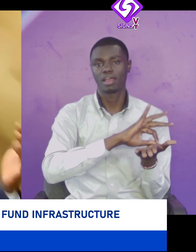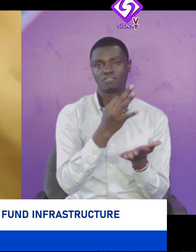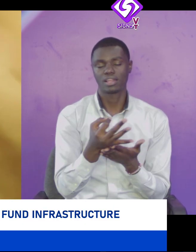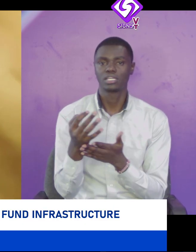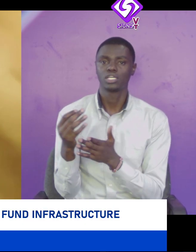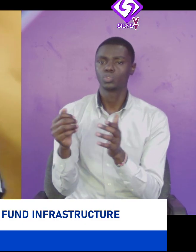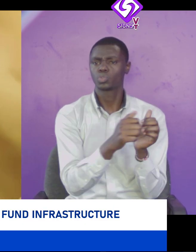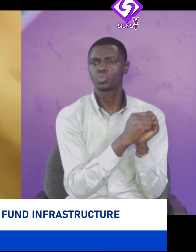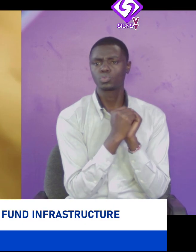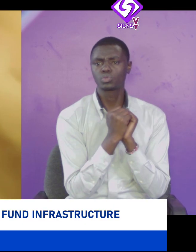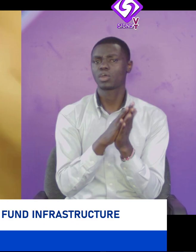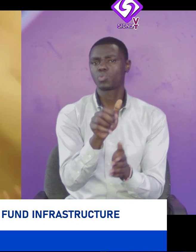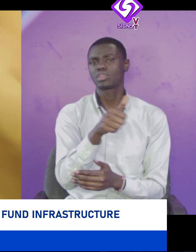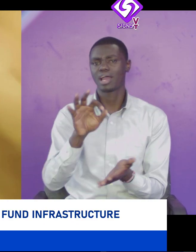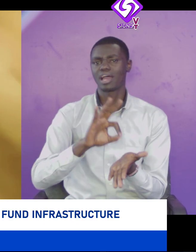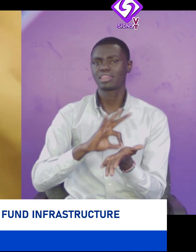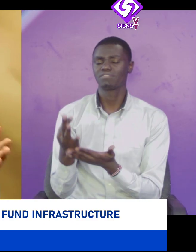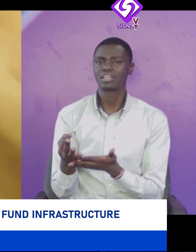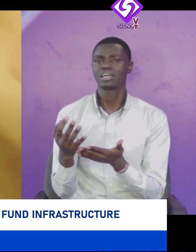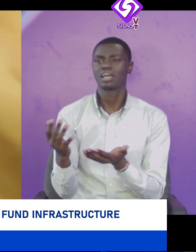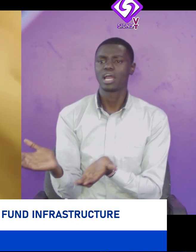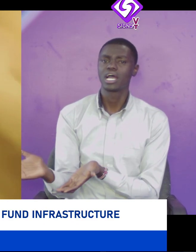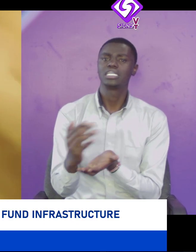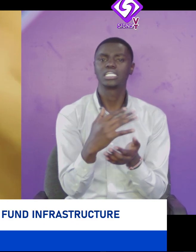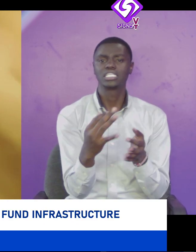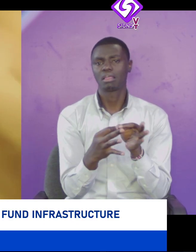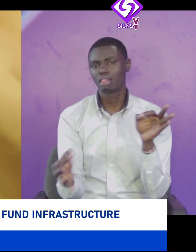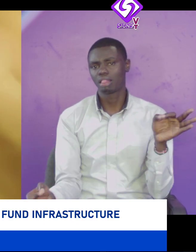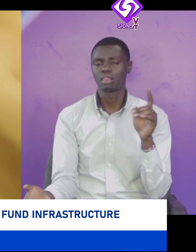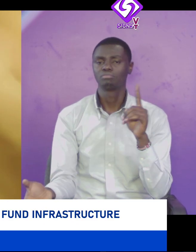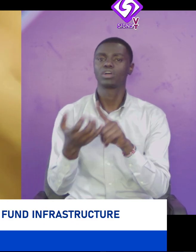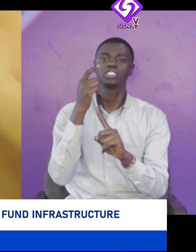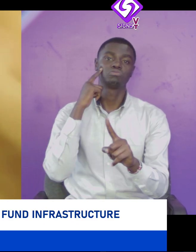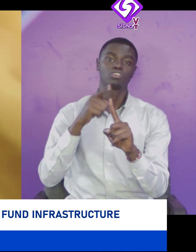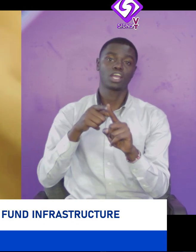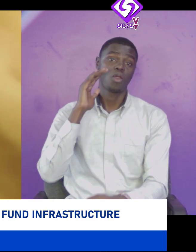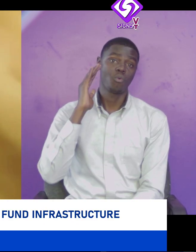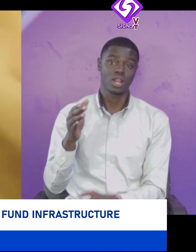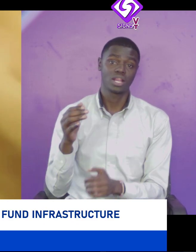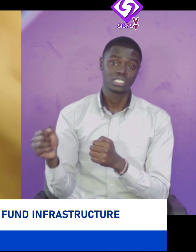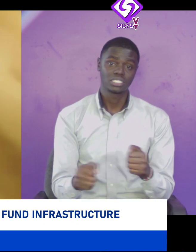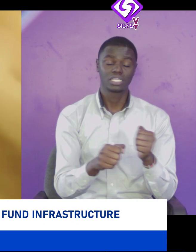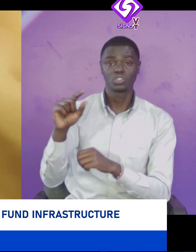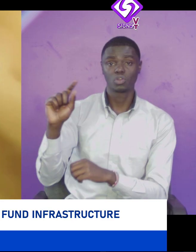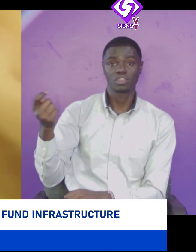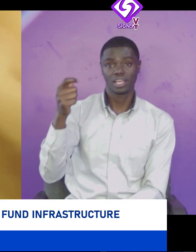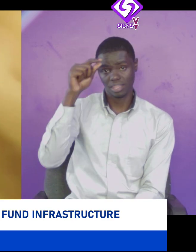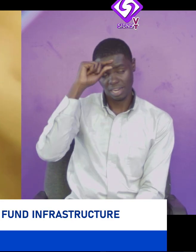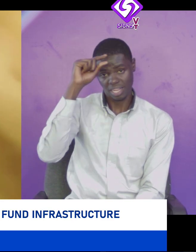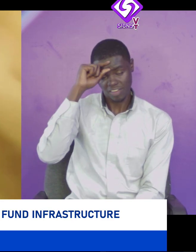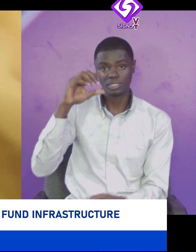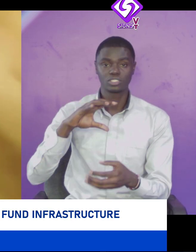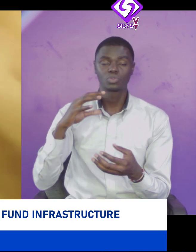Collectively with other fundraising measures, we will hit our target because the strategy of the government of Kenya is to have at